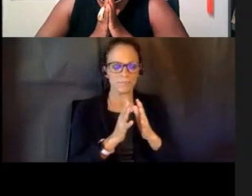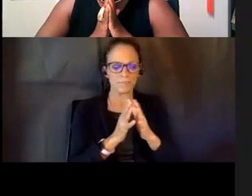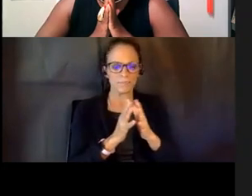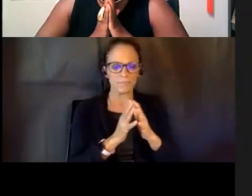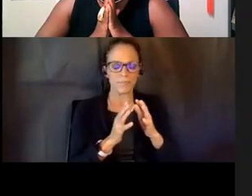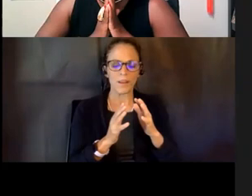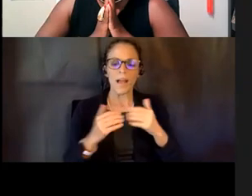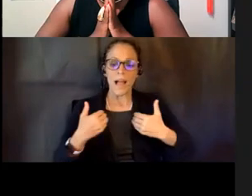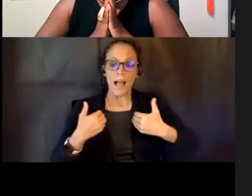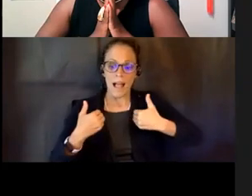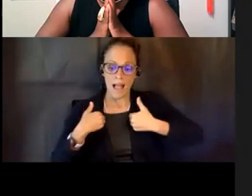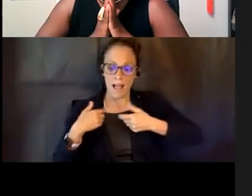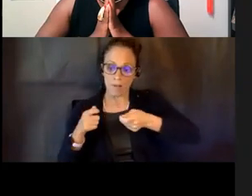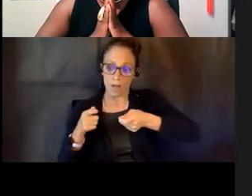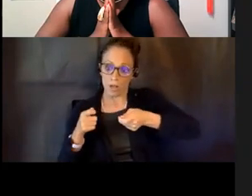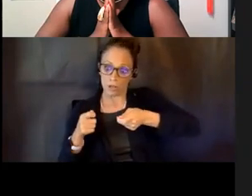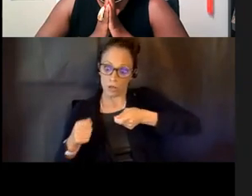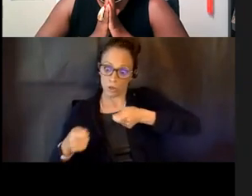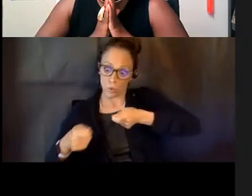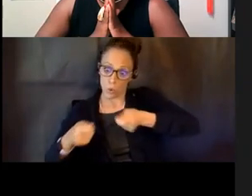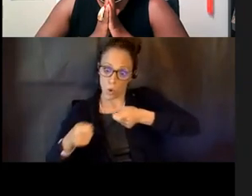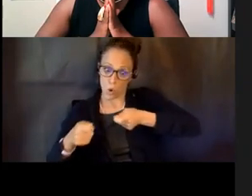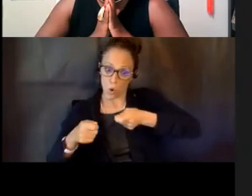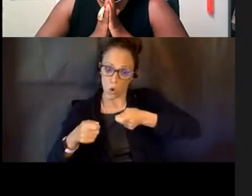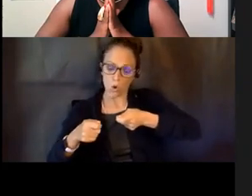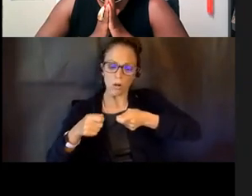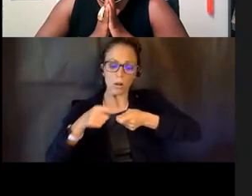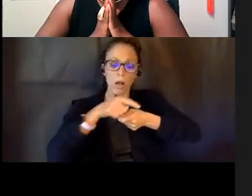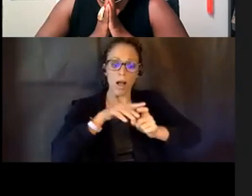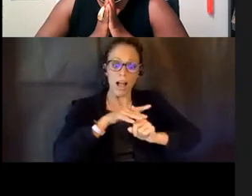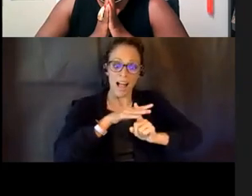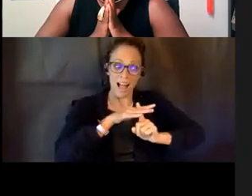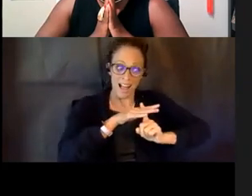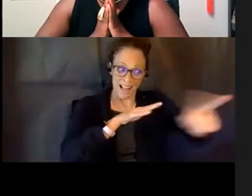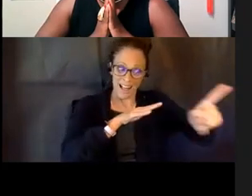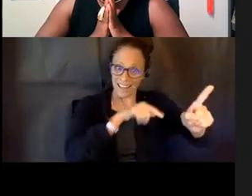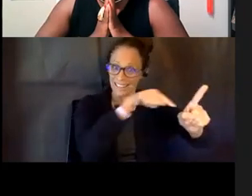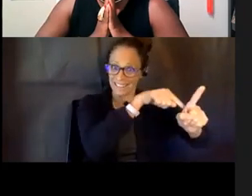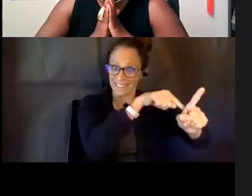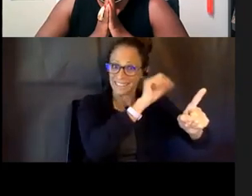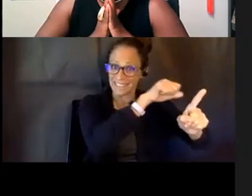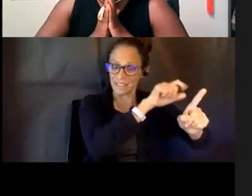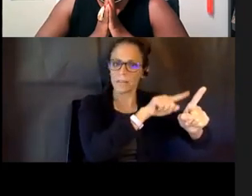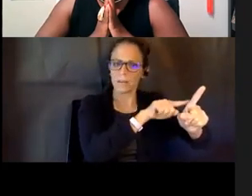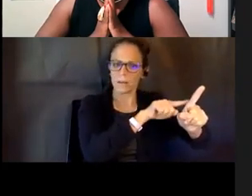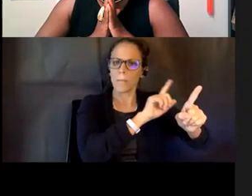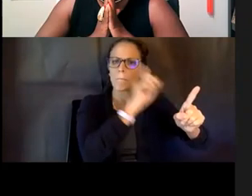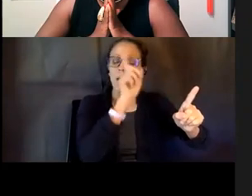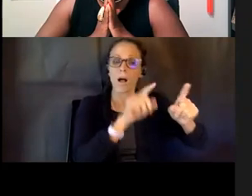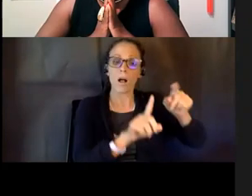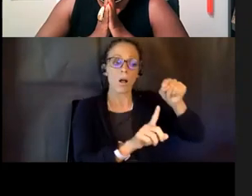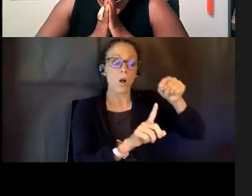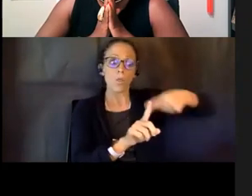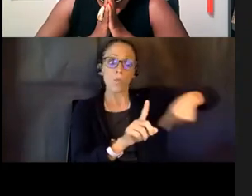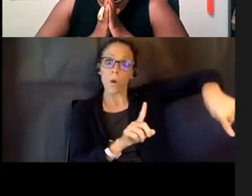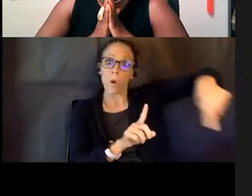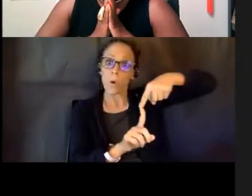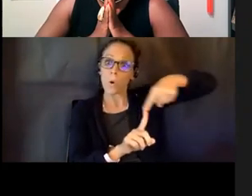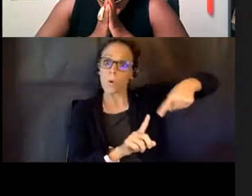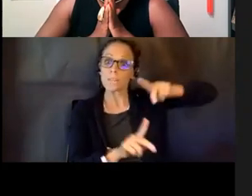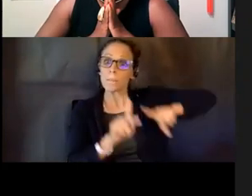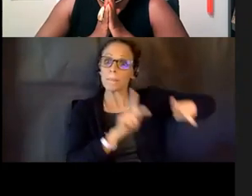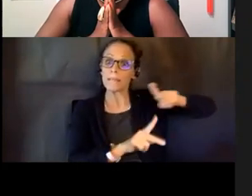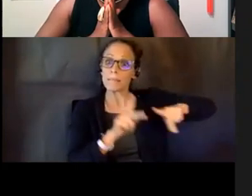and escape, but it's also this sort of other space where people who have been made fugitives, right, by those who are